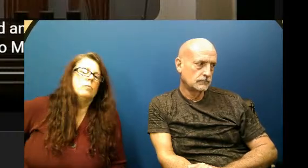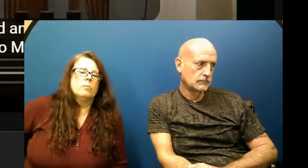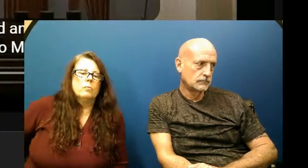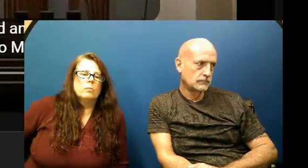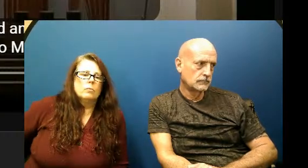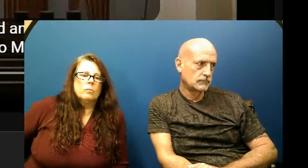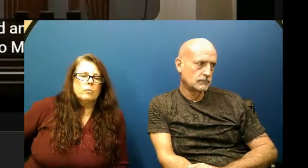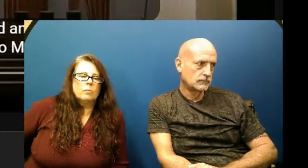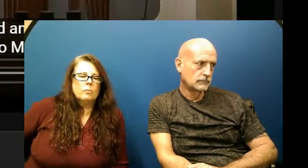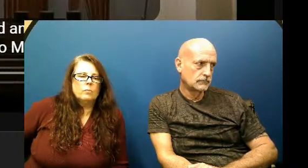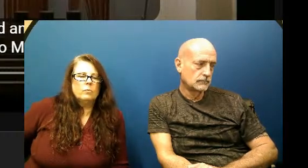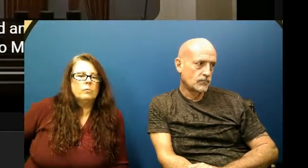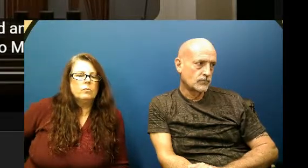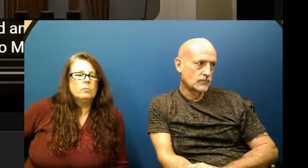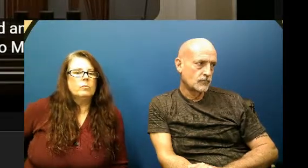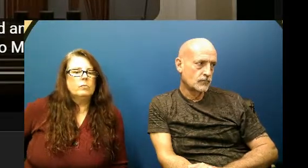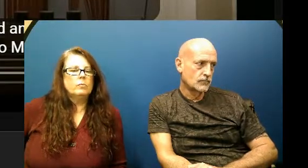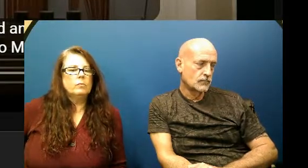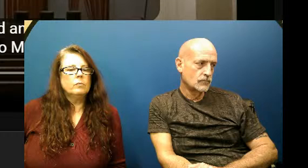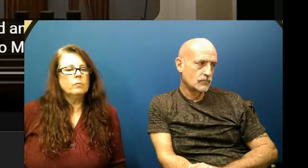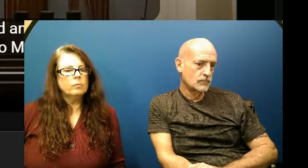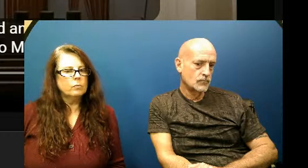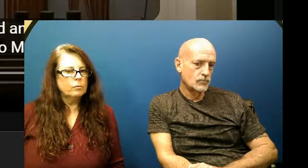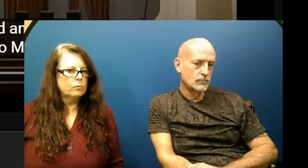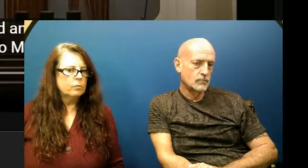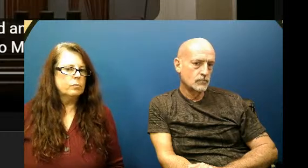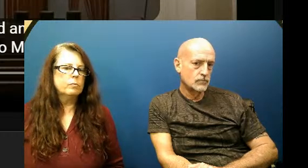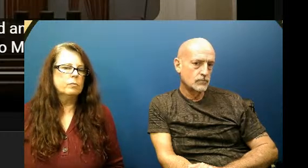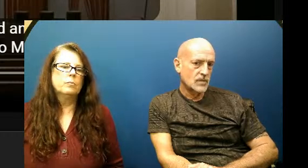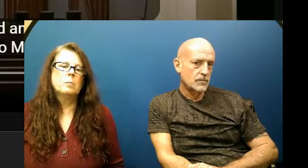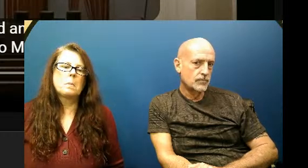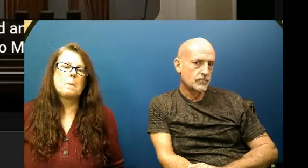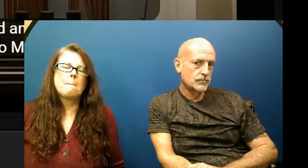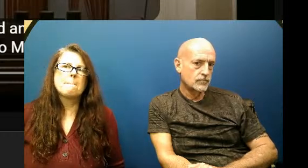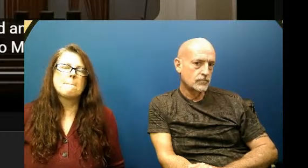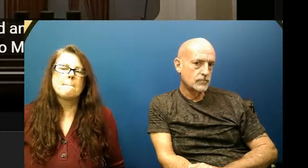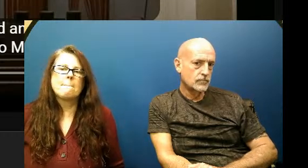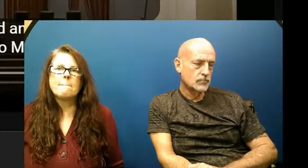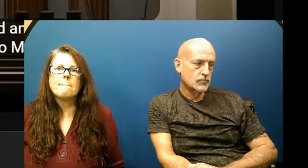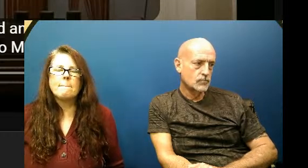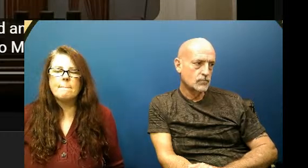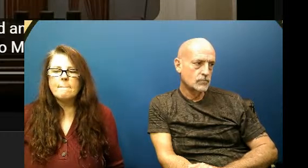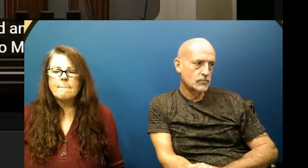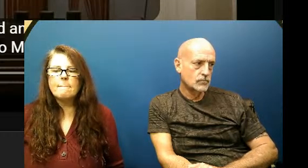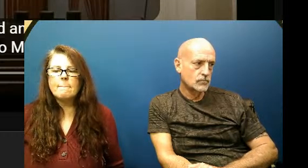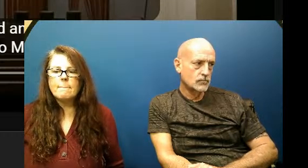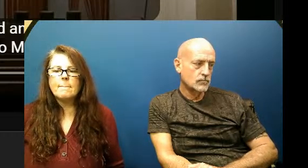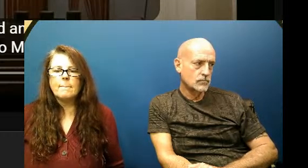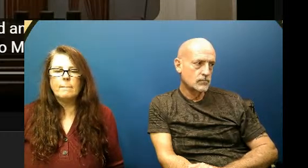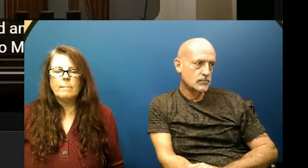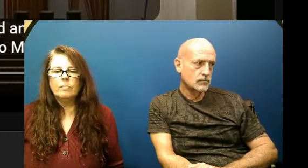is it concerned with the potential for Chinese interference with the